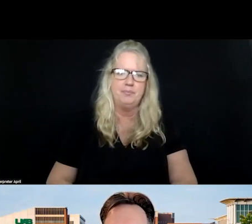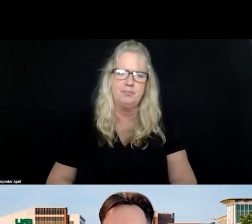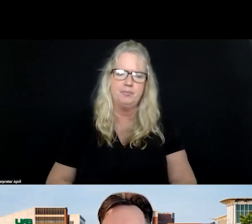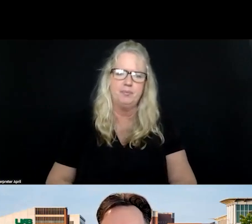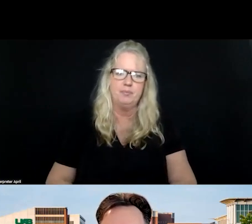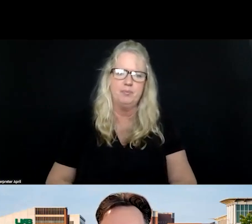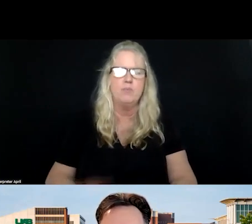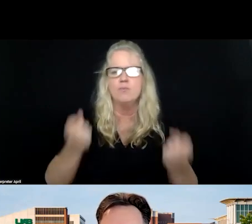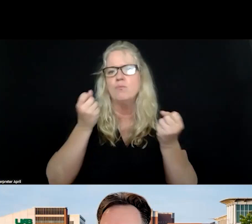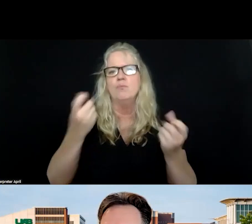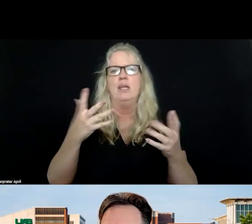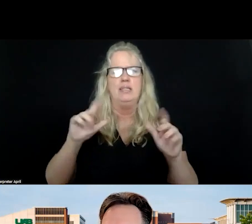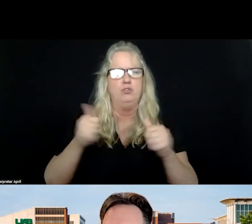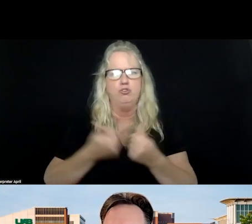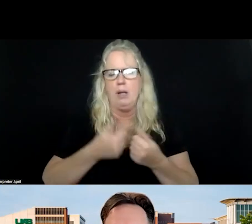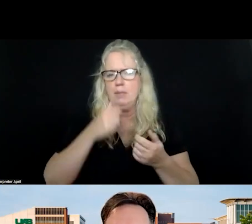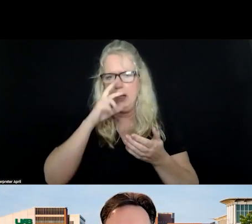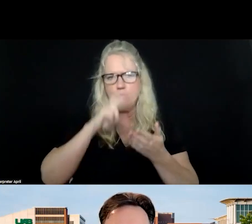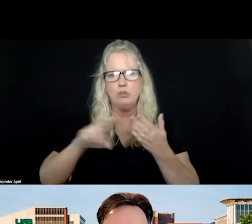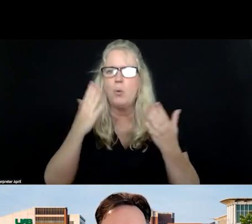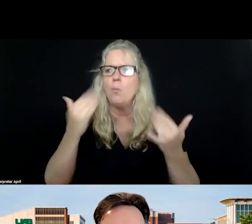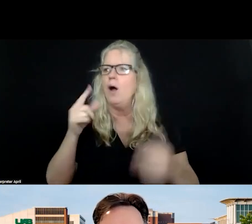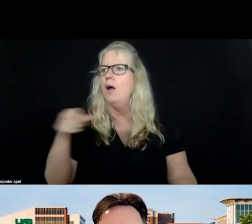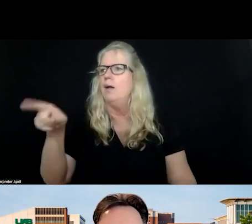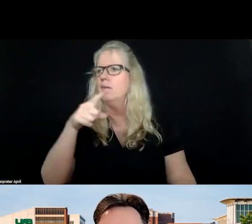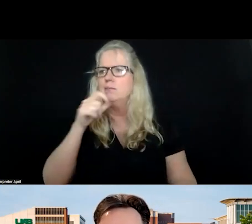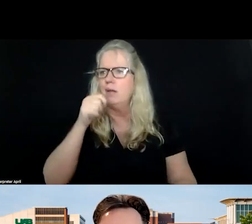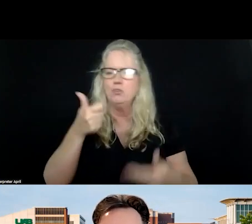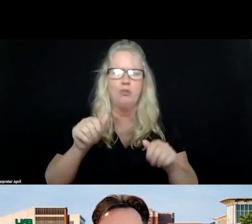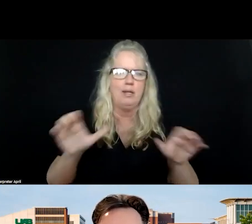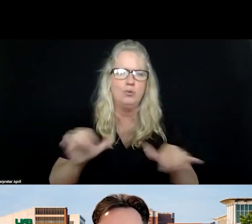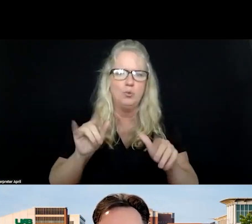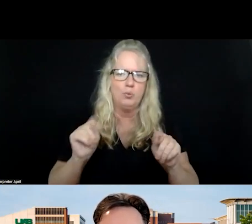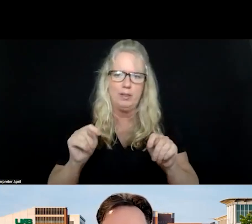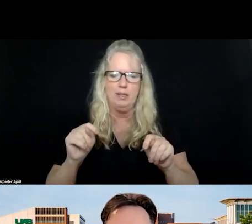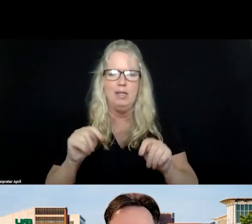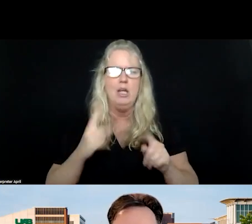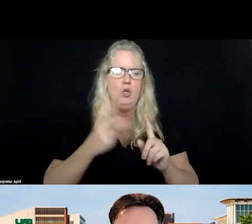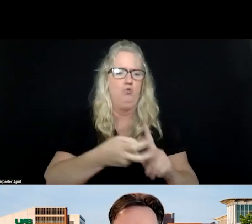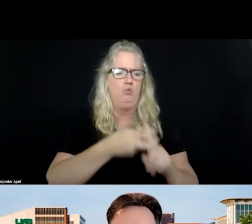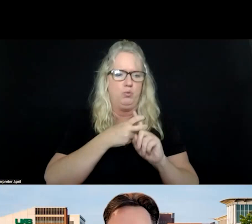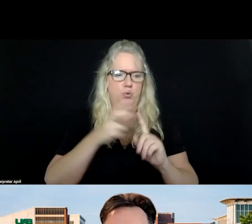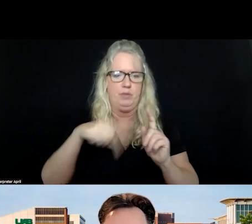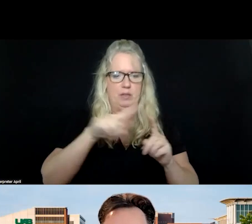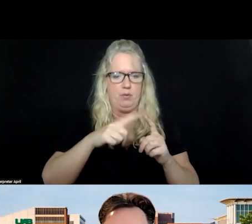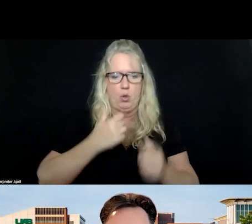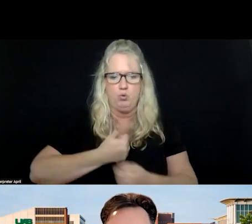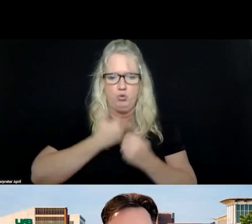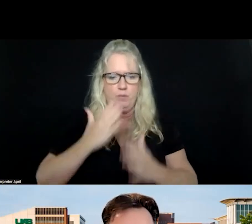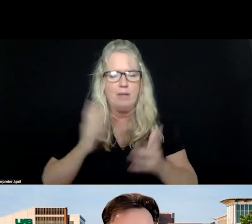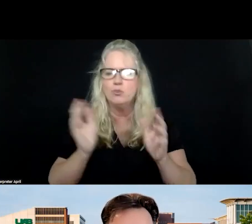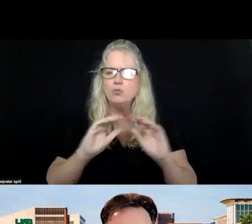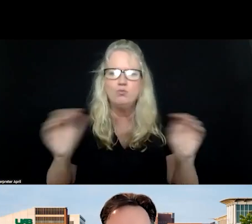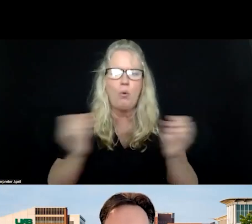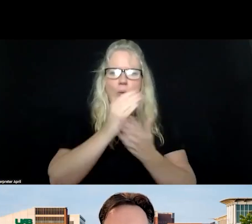There are many challenges to this research, and that's why no one else is trying to do it. Recruiting the survivors, there's no master list.